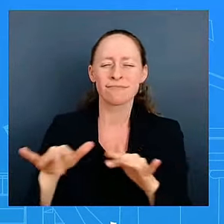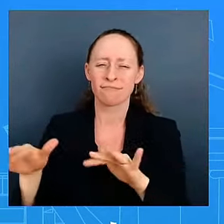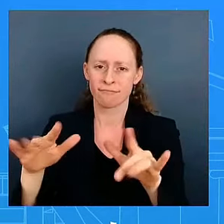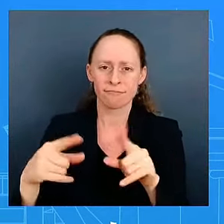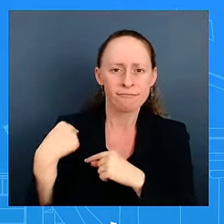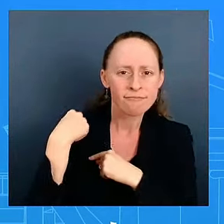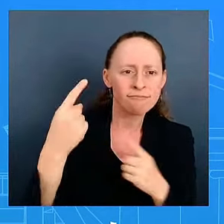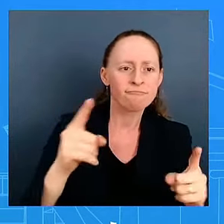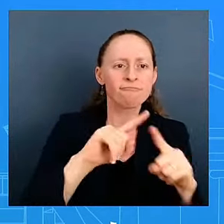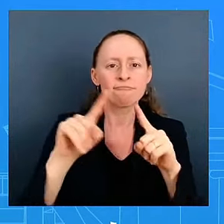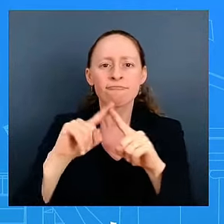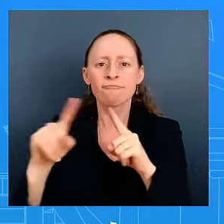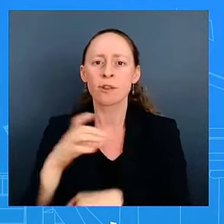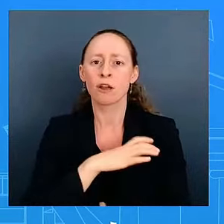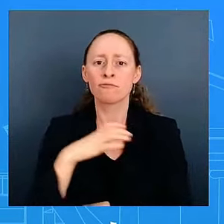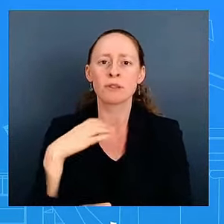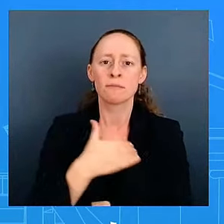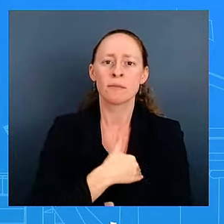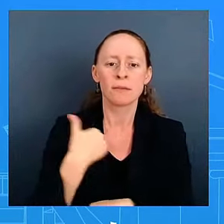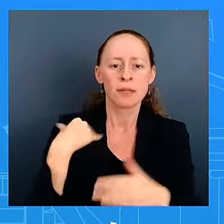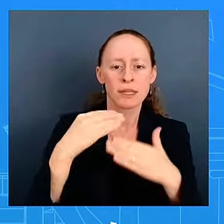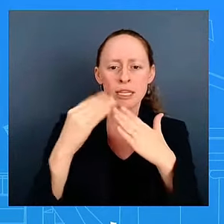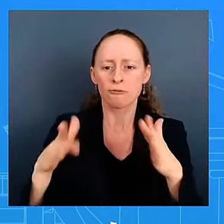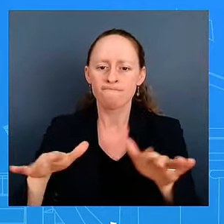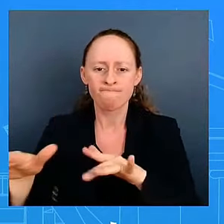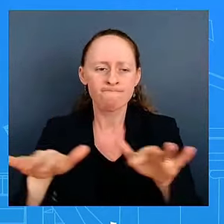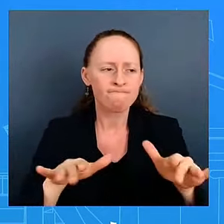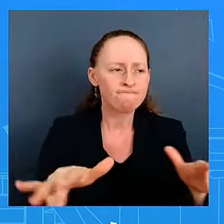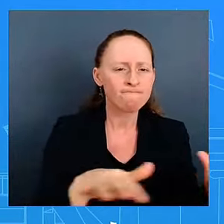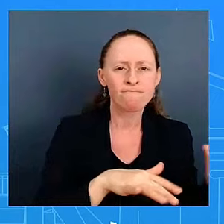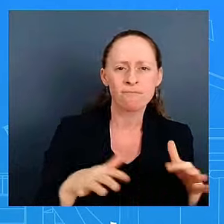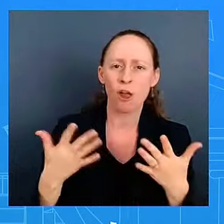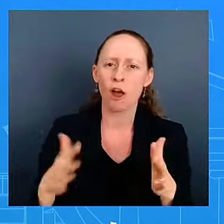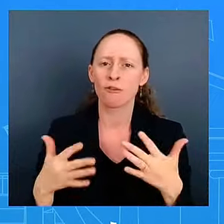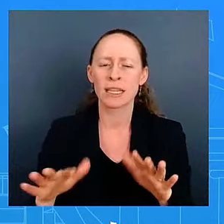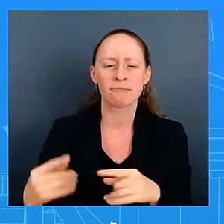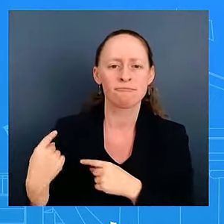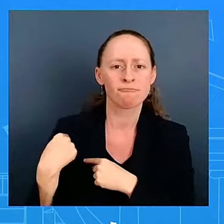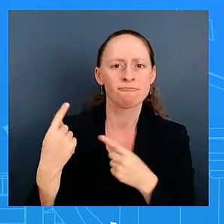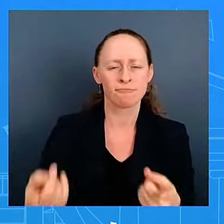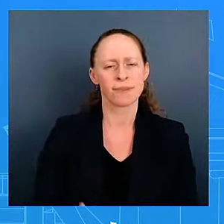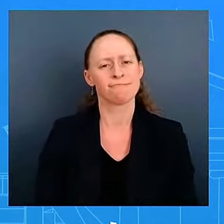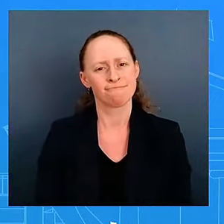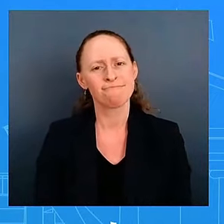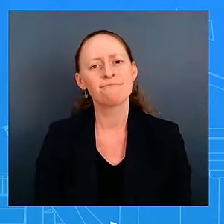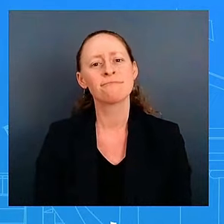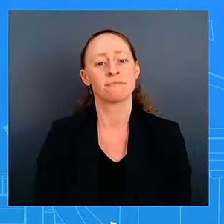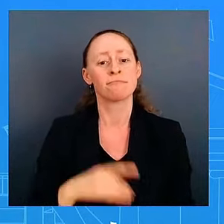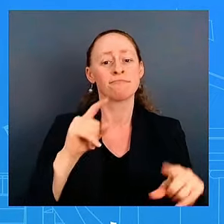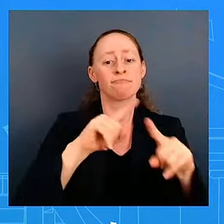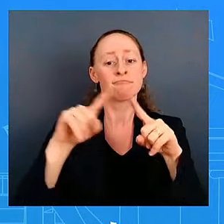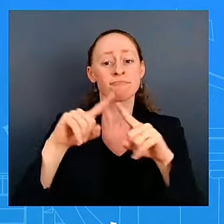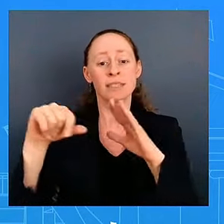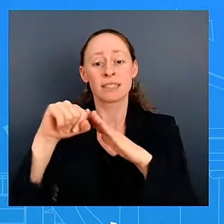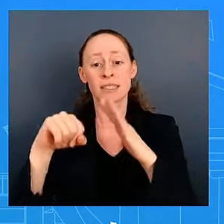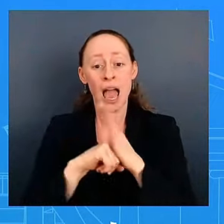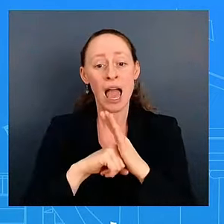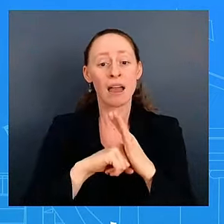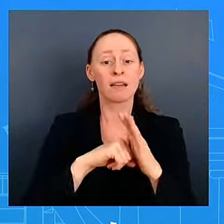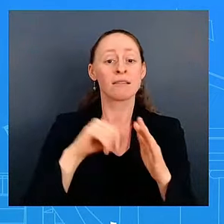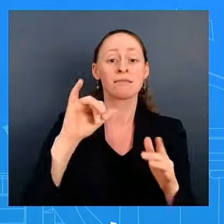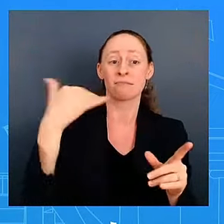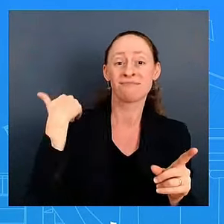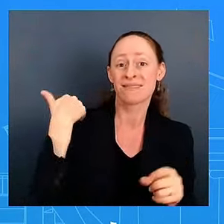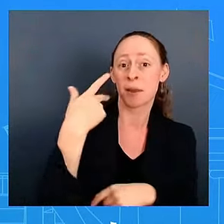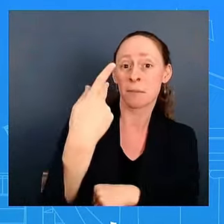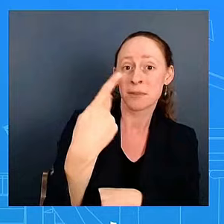president while we're on the ground in that respective state or commonwealth, being where we were in Pennsylvania on Sunday. And so